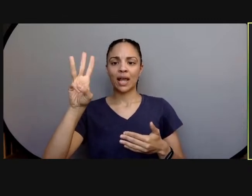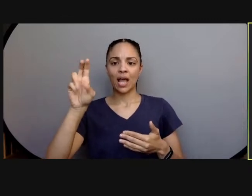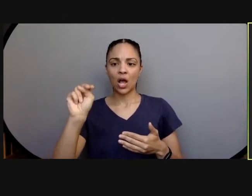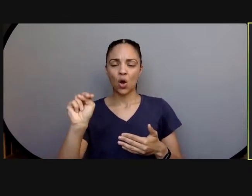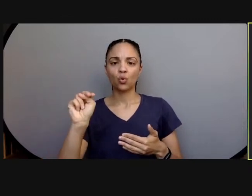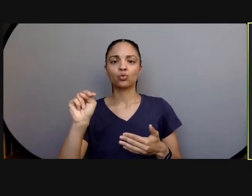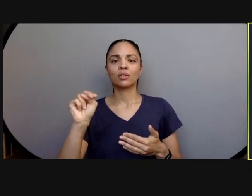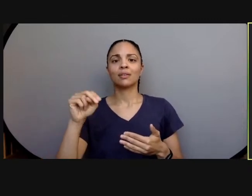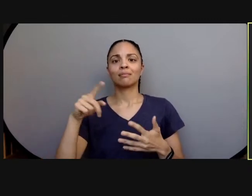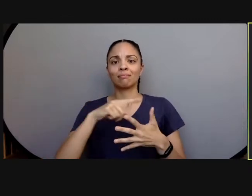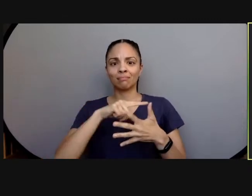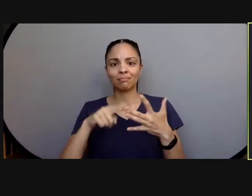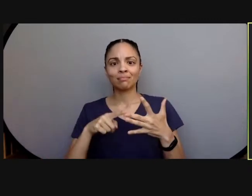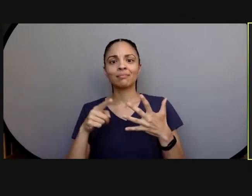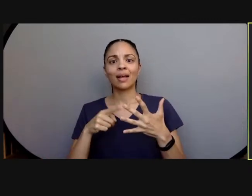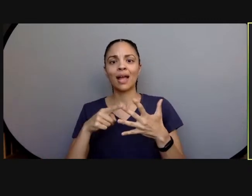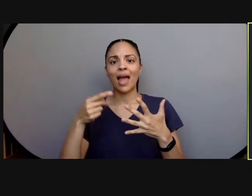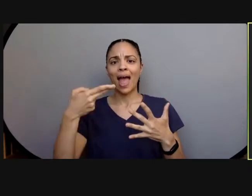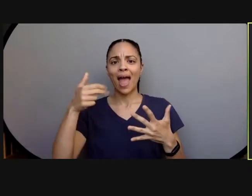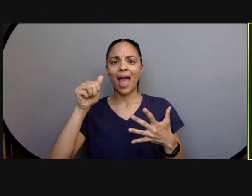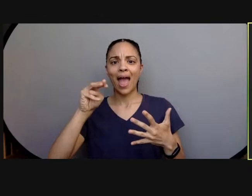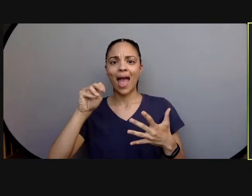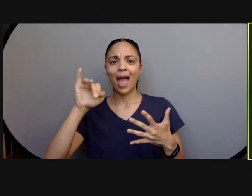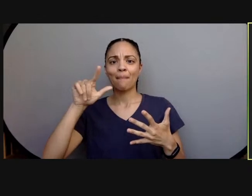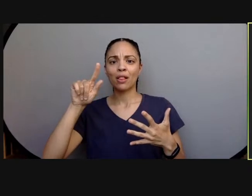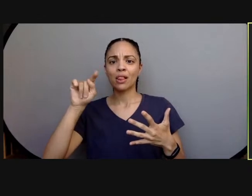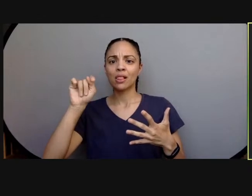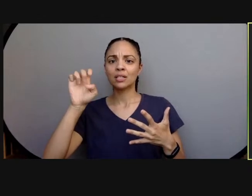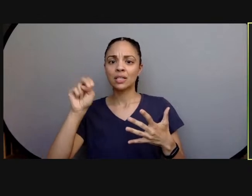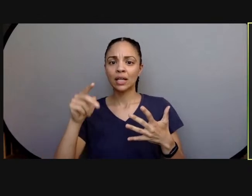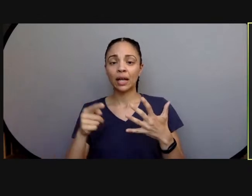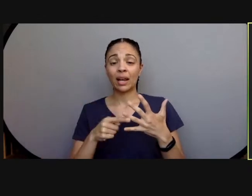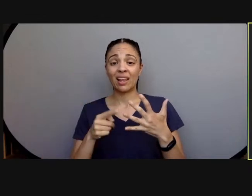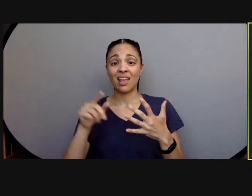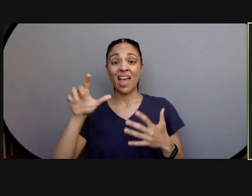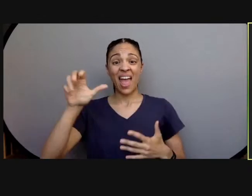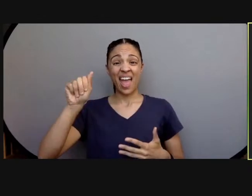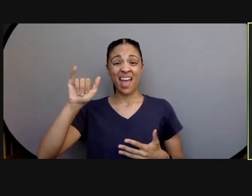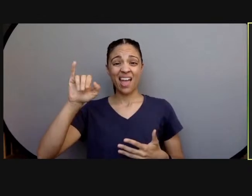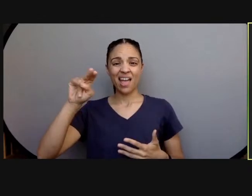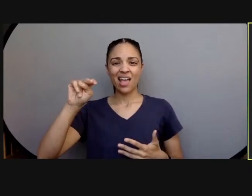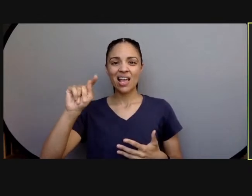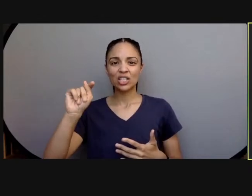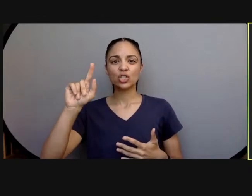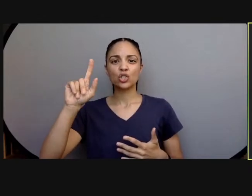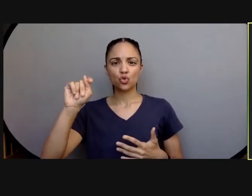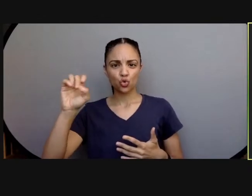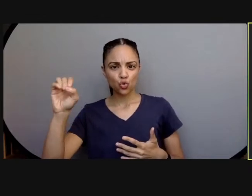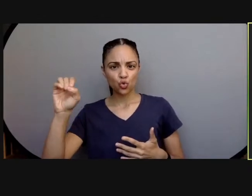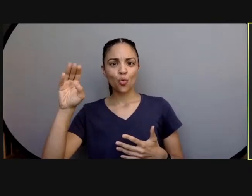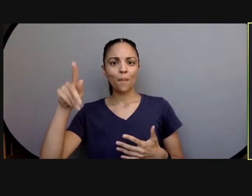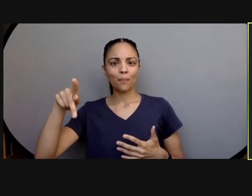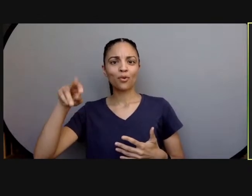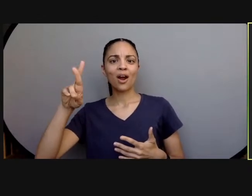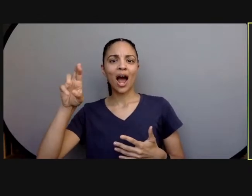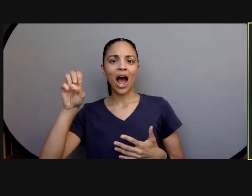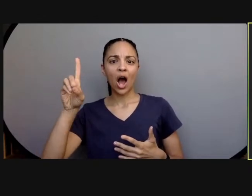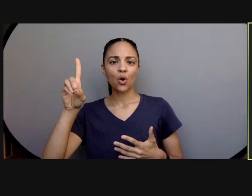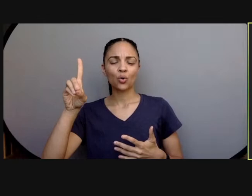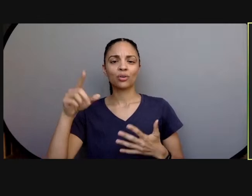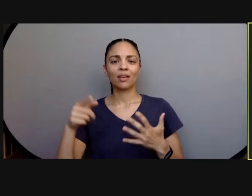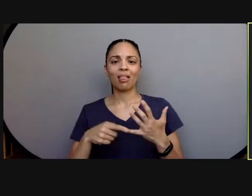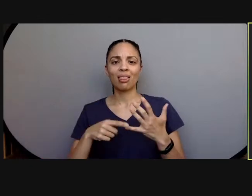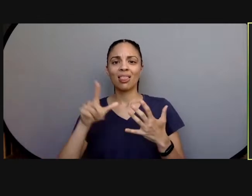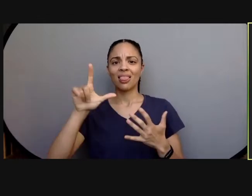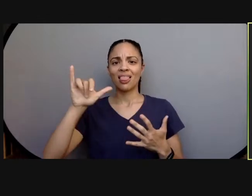after that, another original cast, then we just finished Ain't Too Proud, The Life and Times of the Temptations. Now this next one is